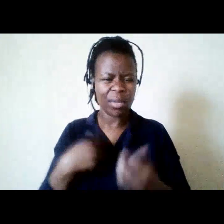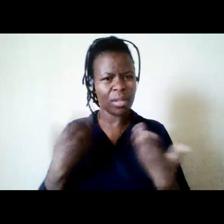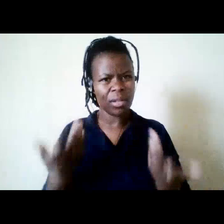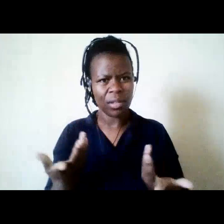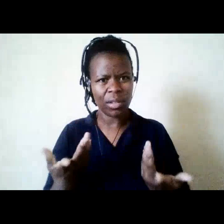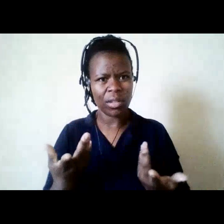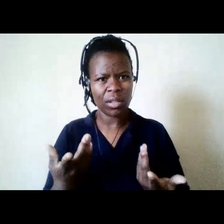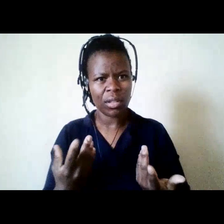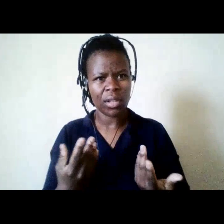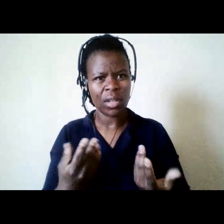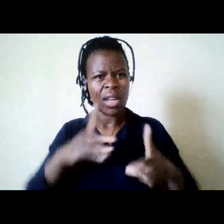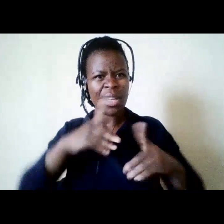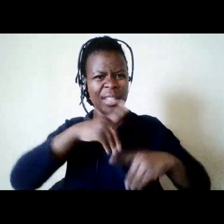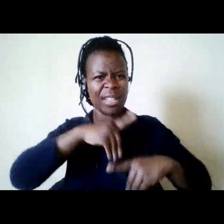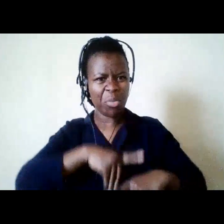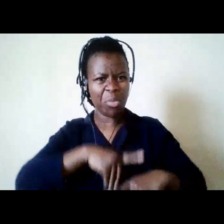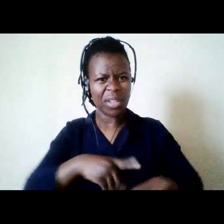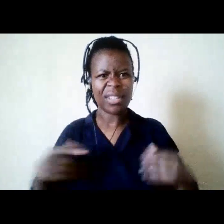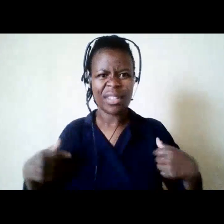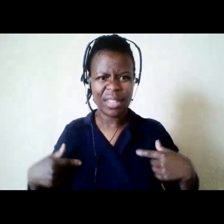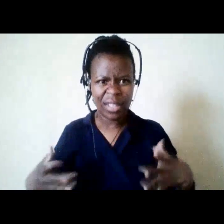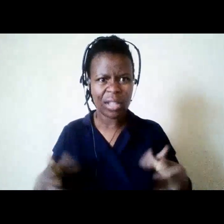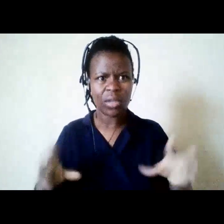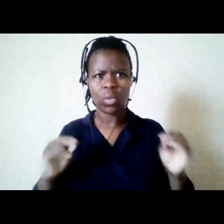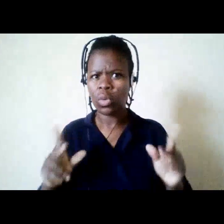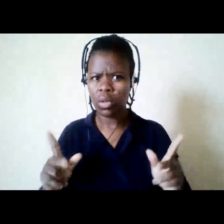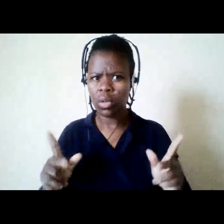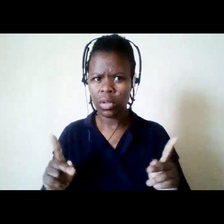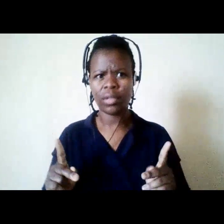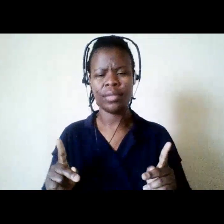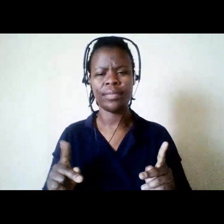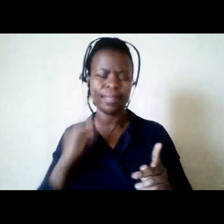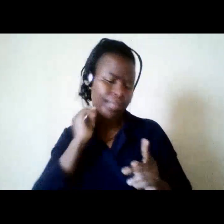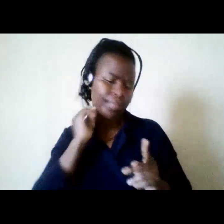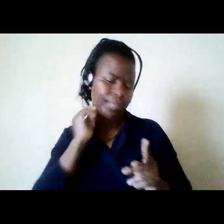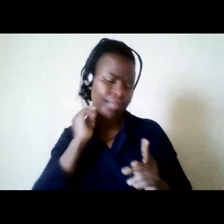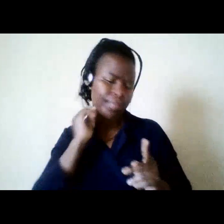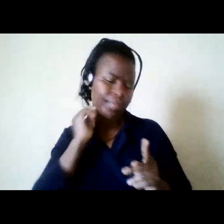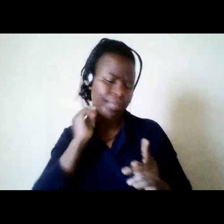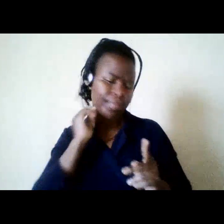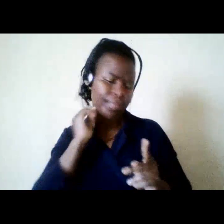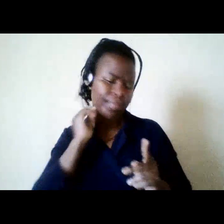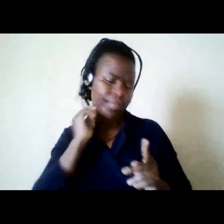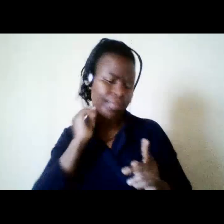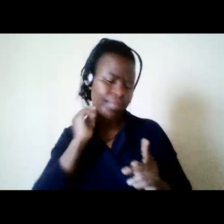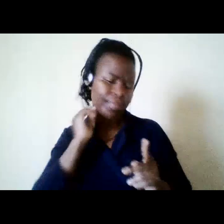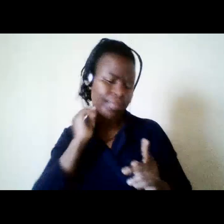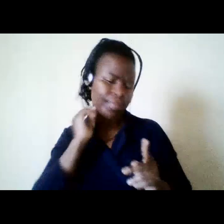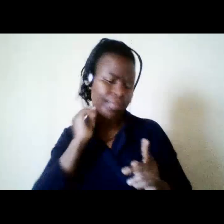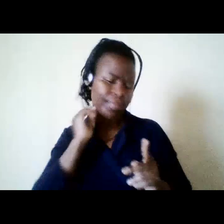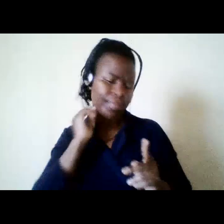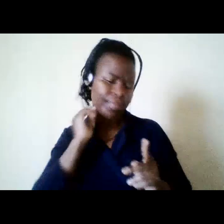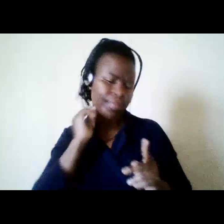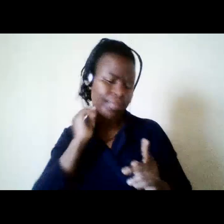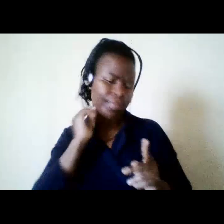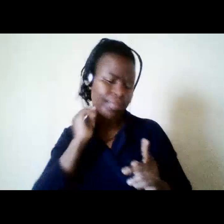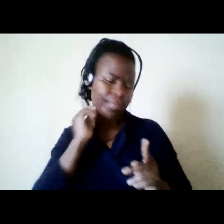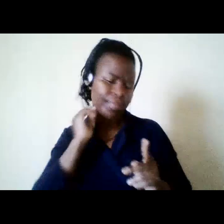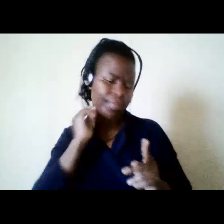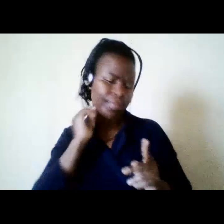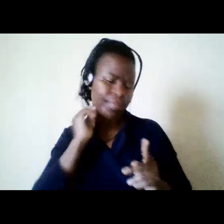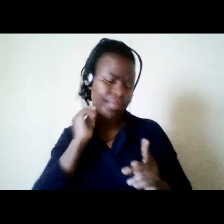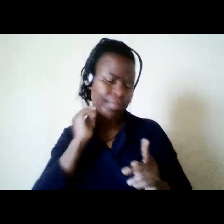The oppression starts that you start seeing, that no, nobody has anything to do. It's only me that is this, only me that is that. So very, very